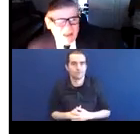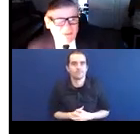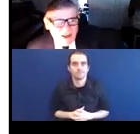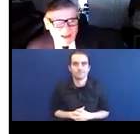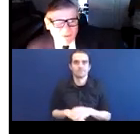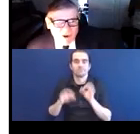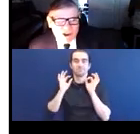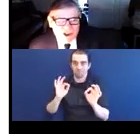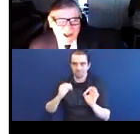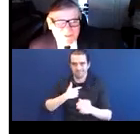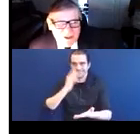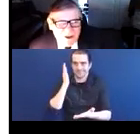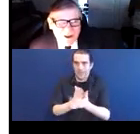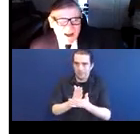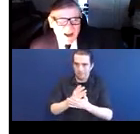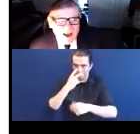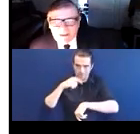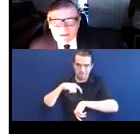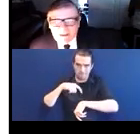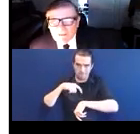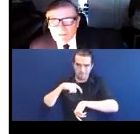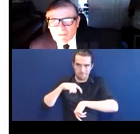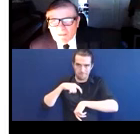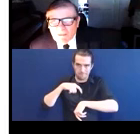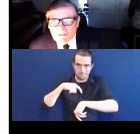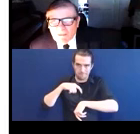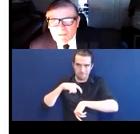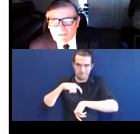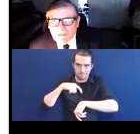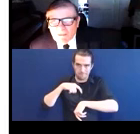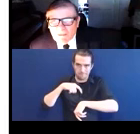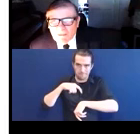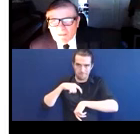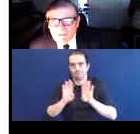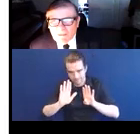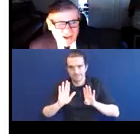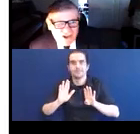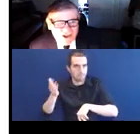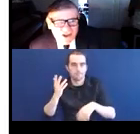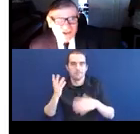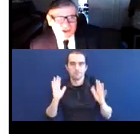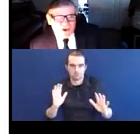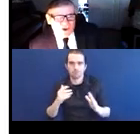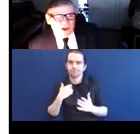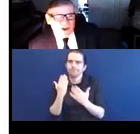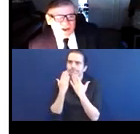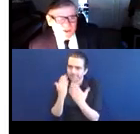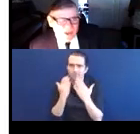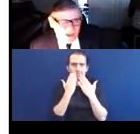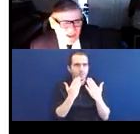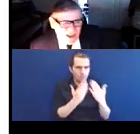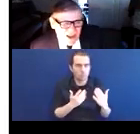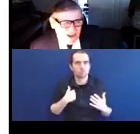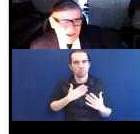up, really, what should states be doing and what should we be doing? States